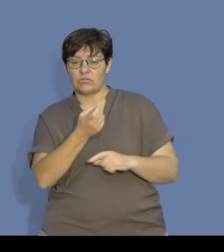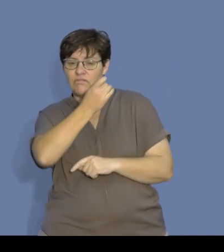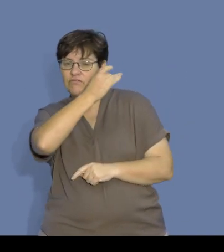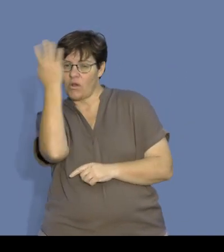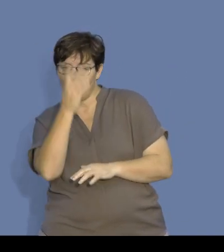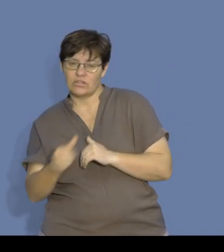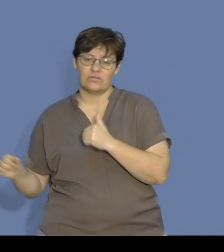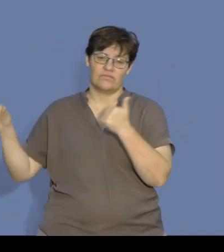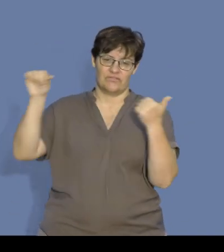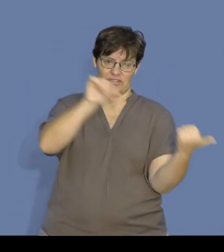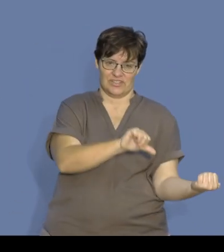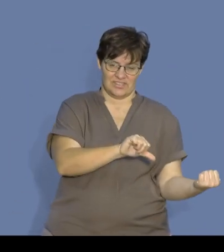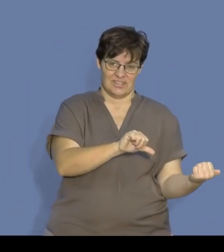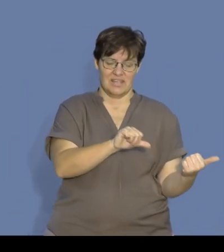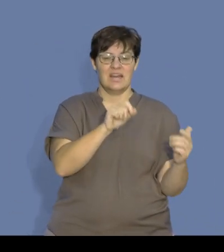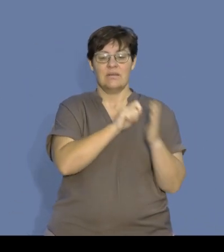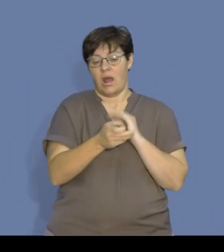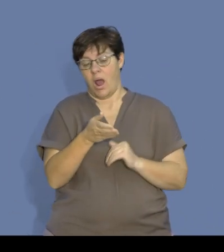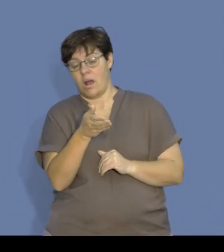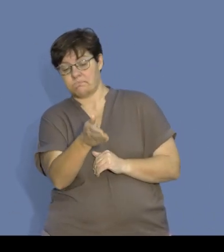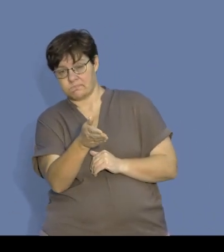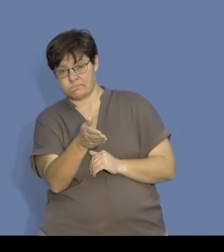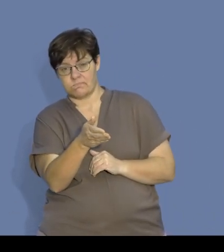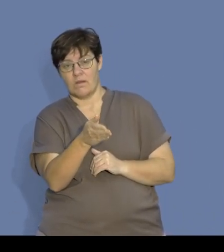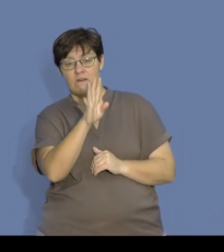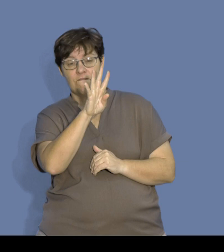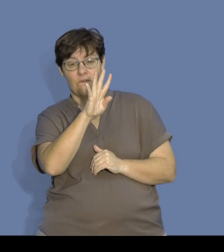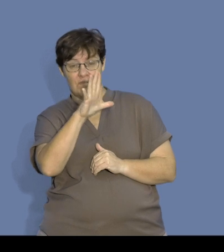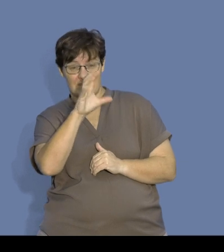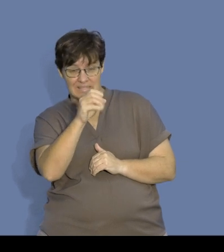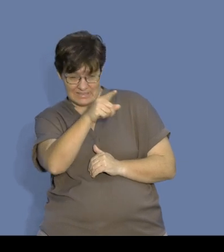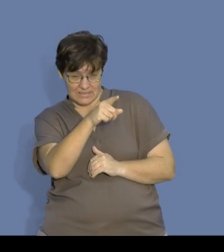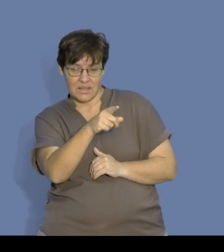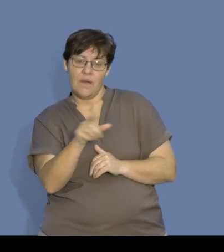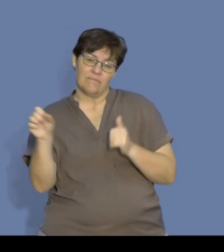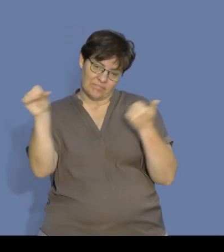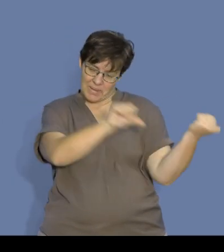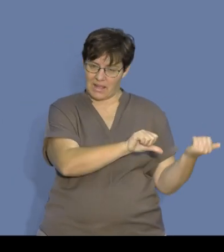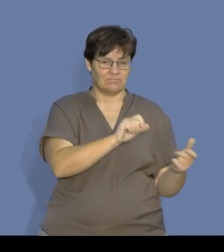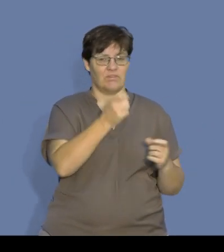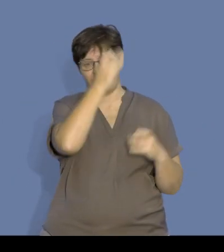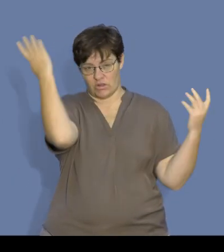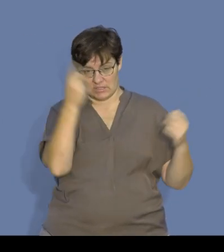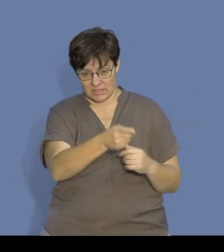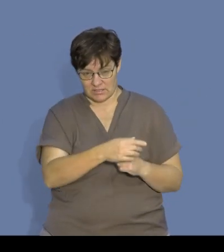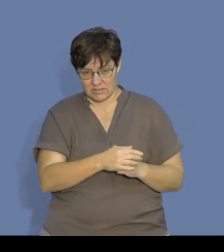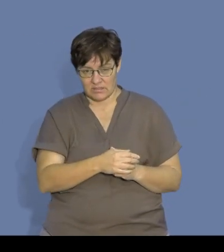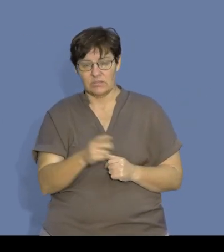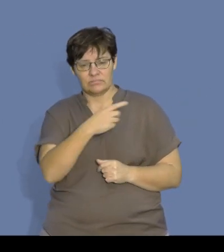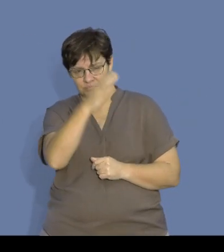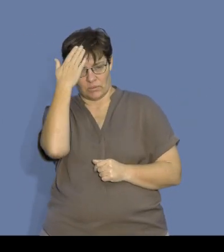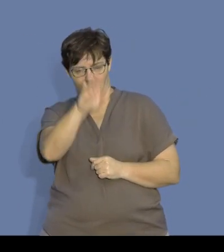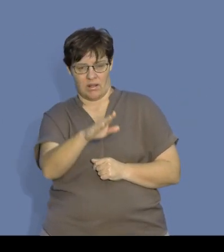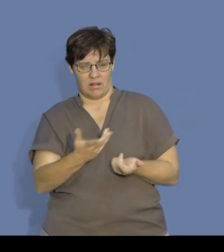to reverse the stationery on hand at the beginning of the year. So this is something we already